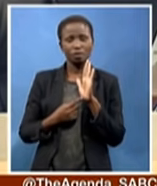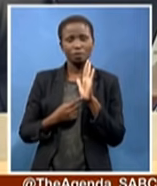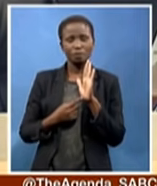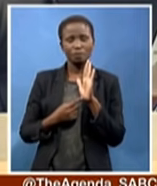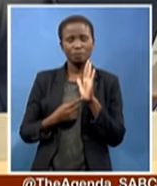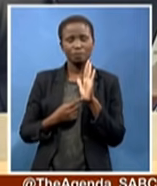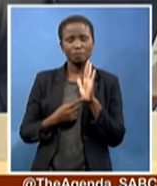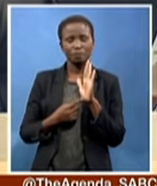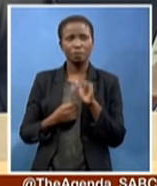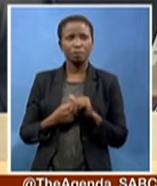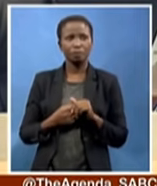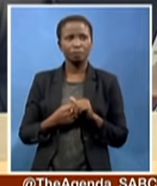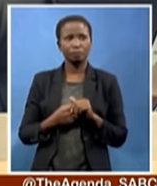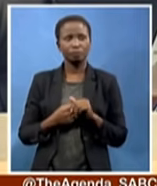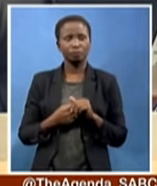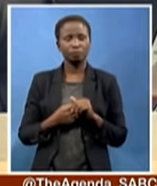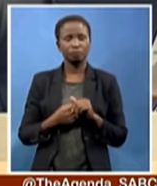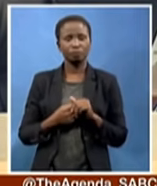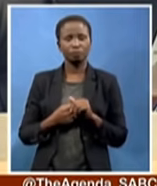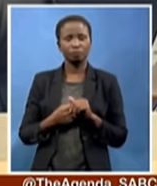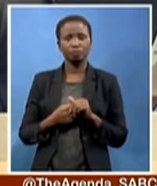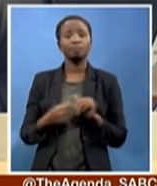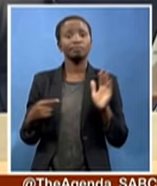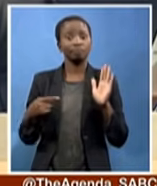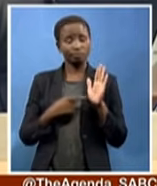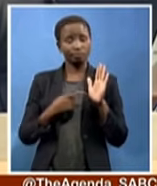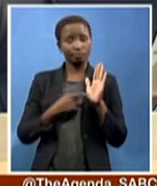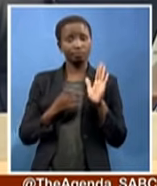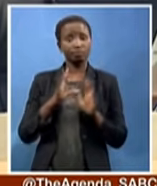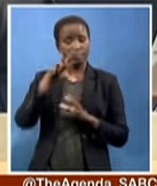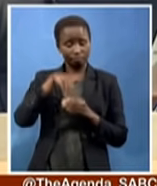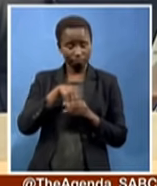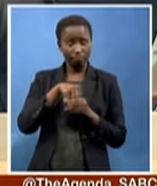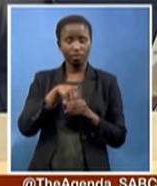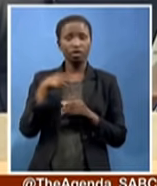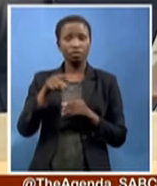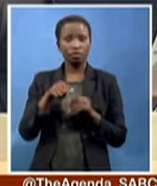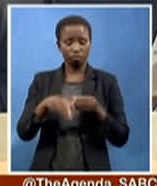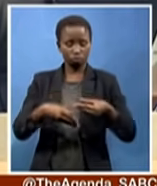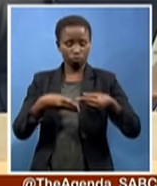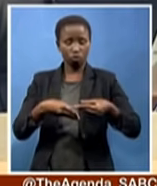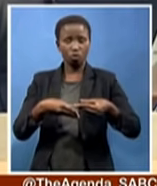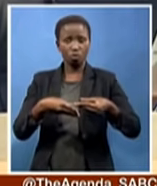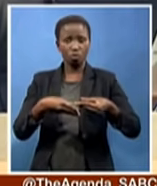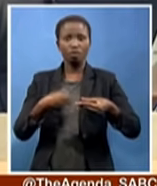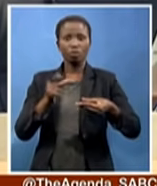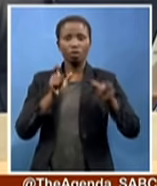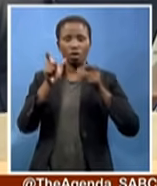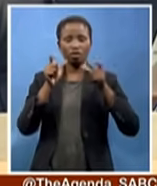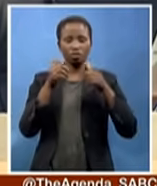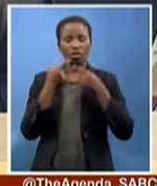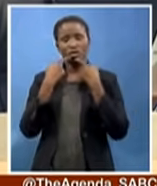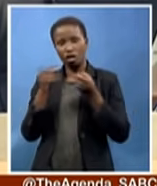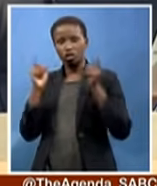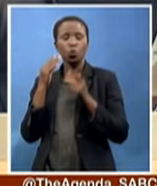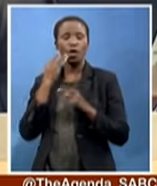part of the Ready to Govern document, which was released in 1991, as the ANC was preparing to